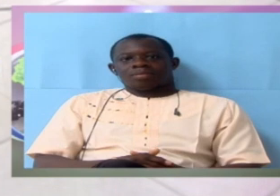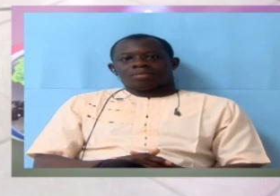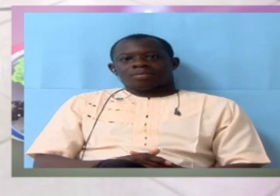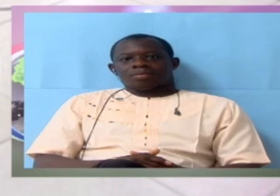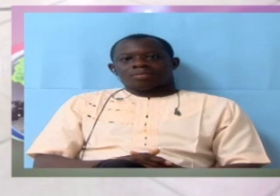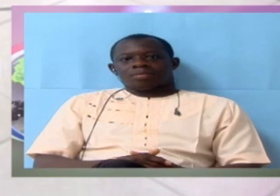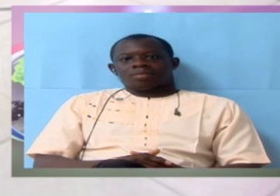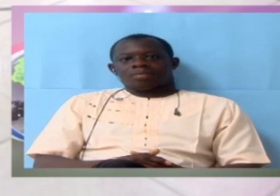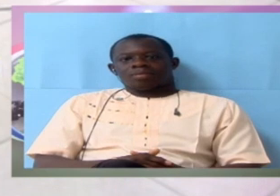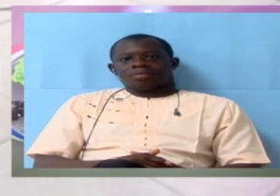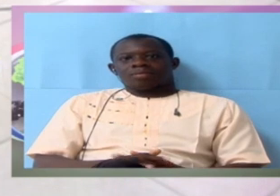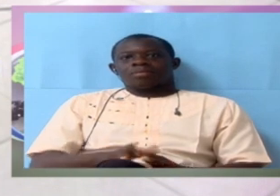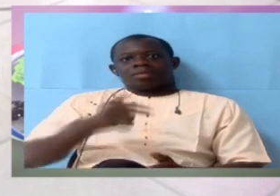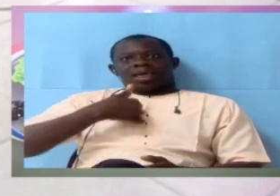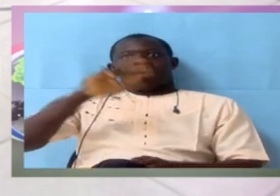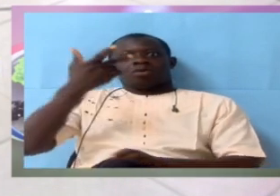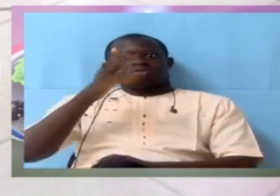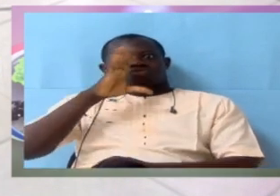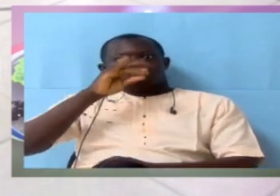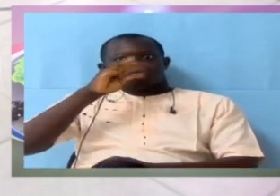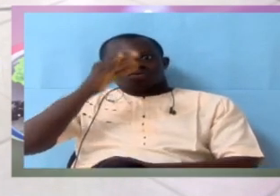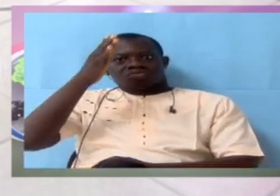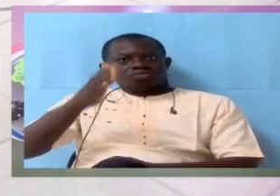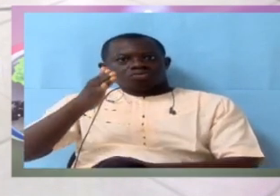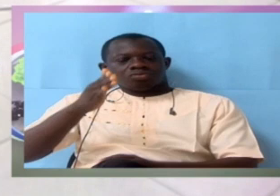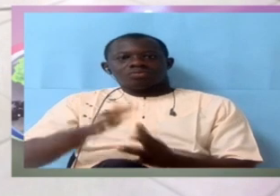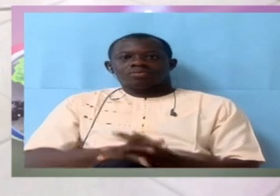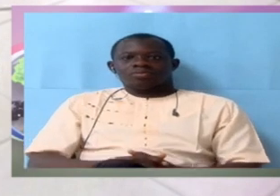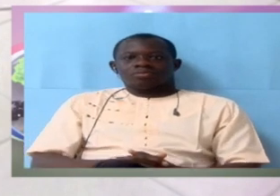I'll speak the truth. Mbeto nyale fula.